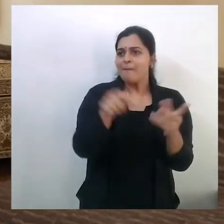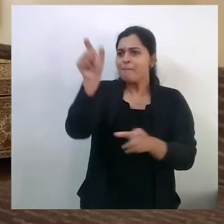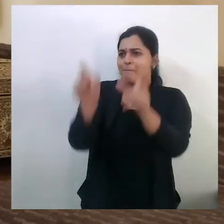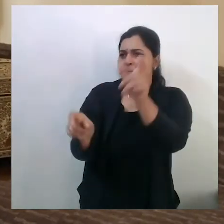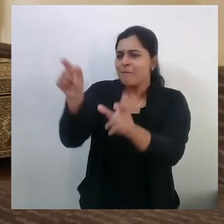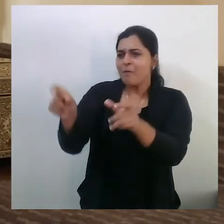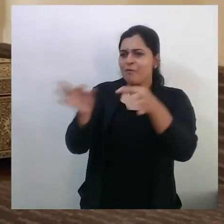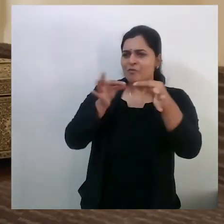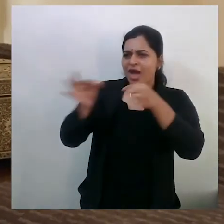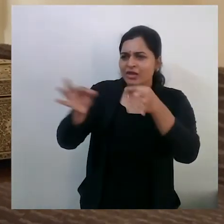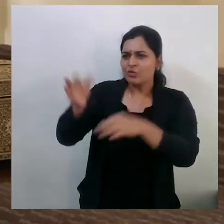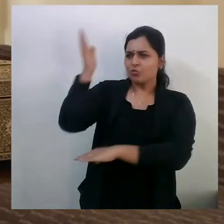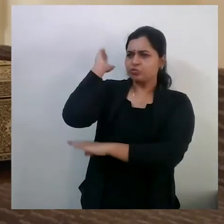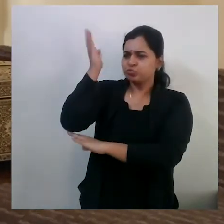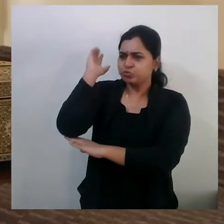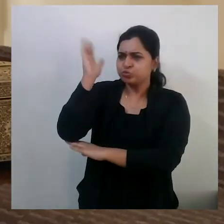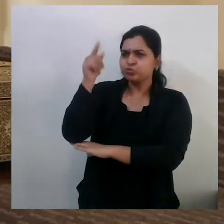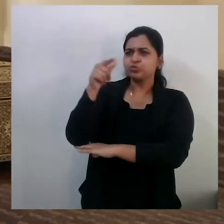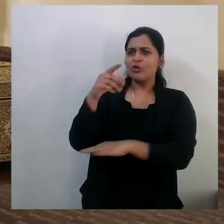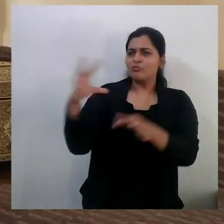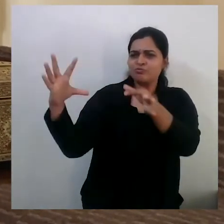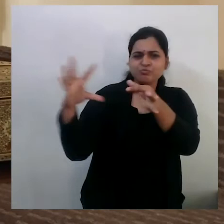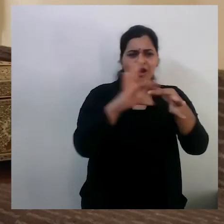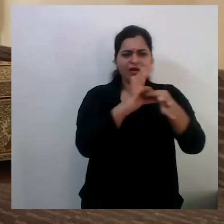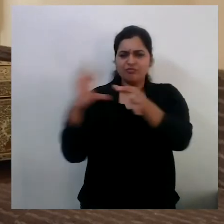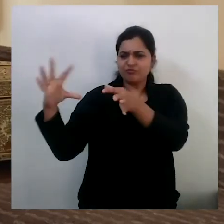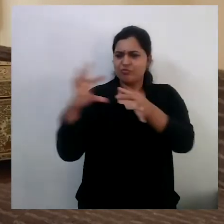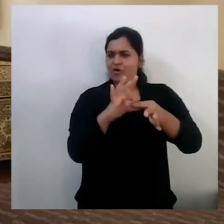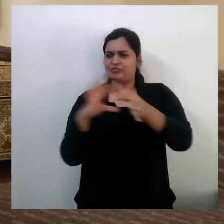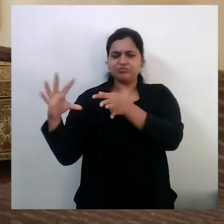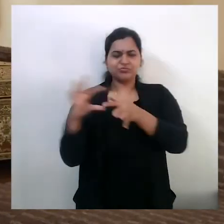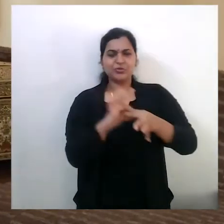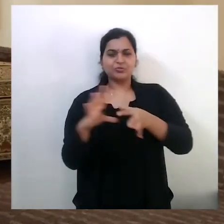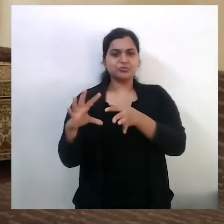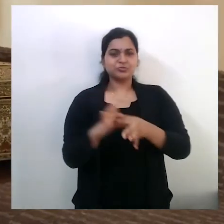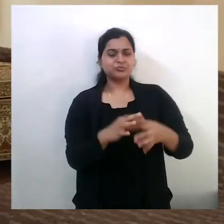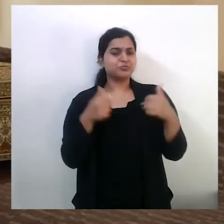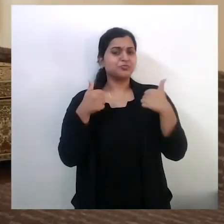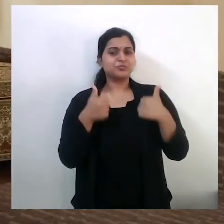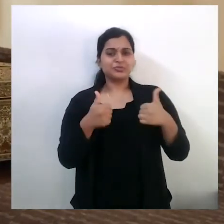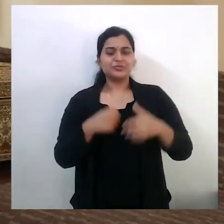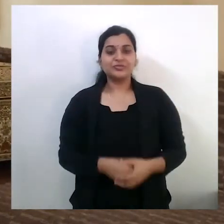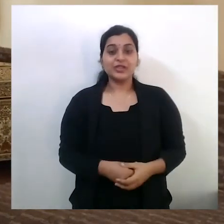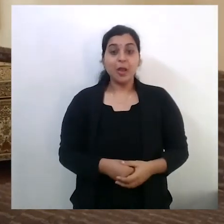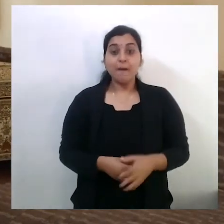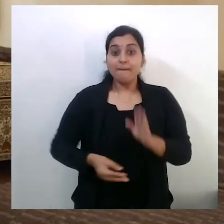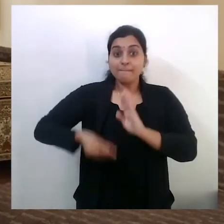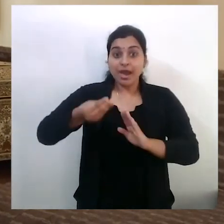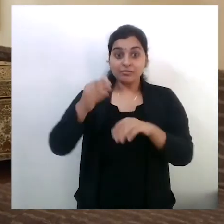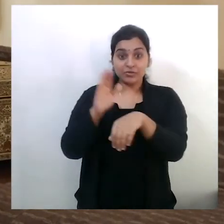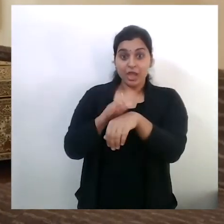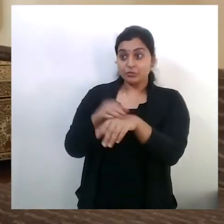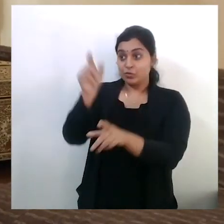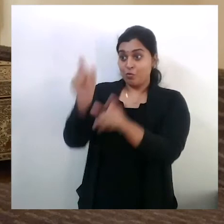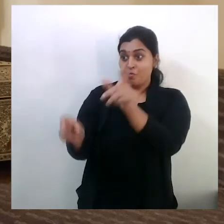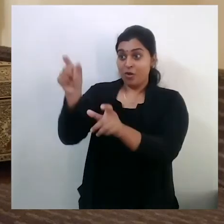people from different backgrounds to connect with this project. So I think a lot of credible, high quality people are